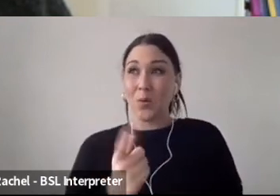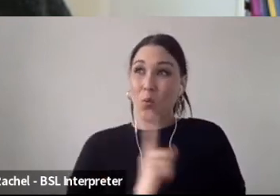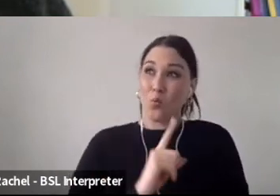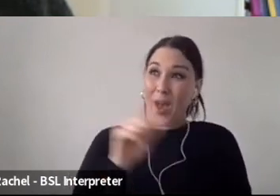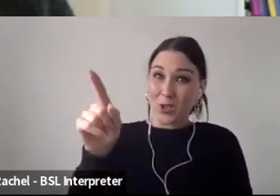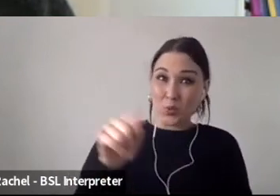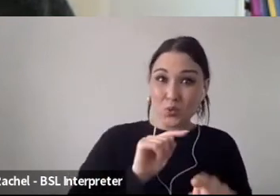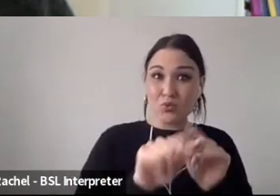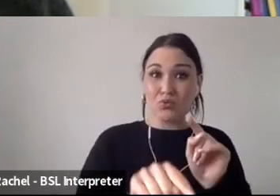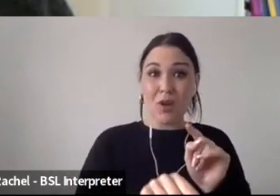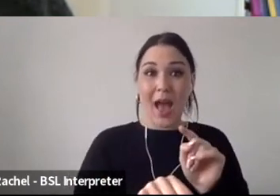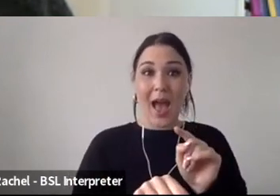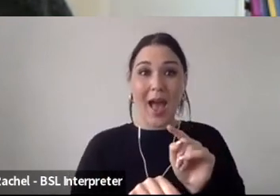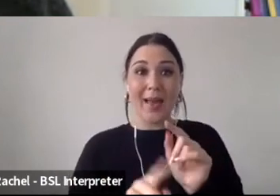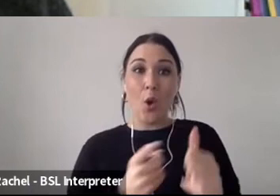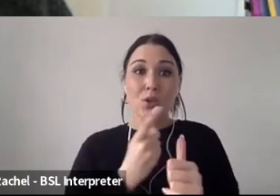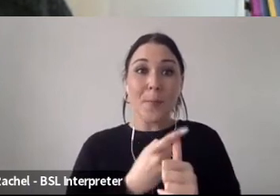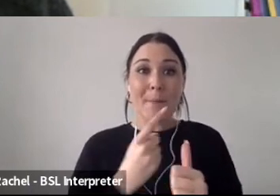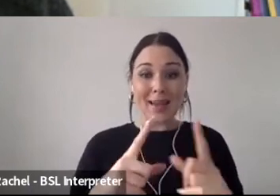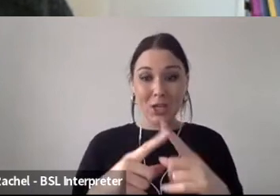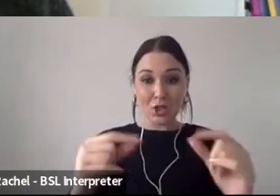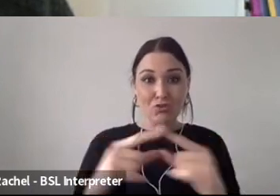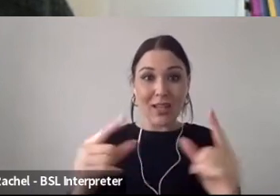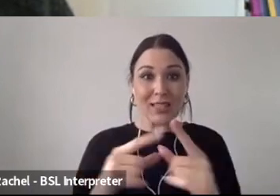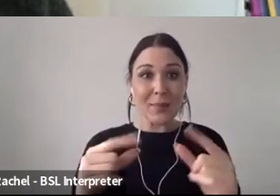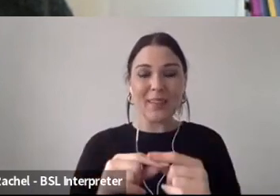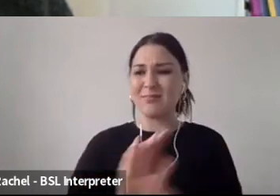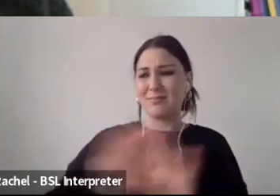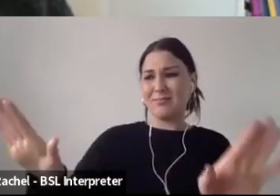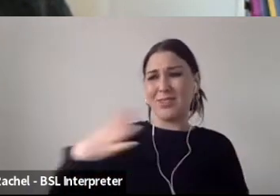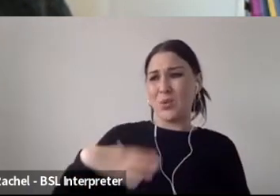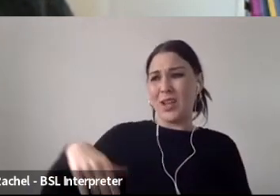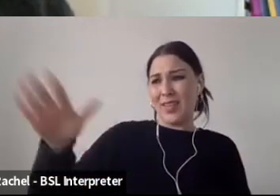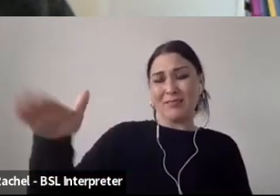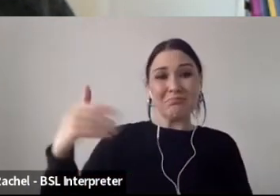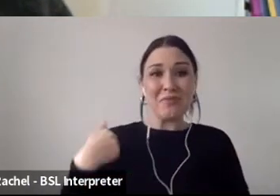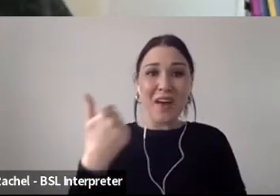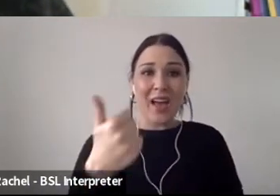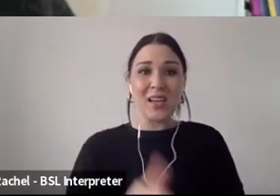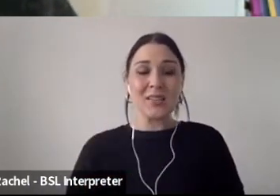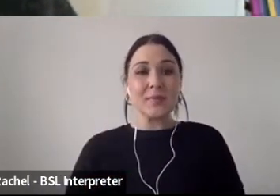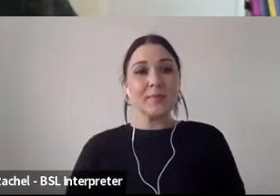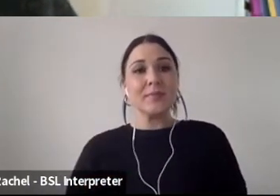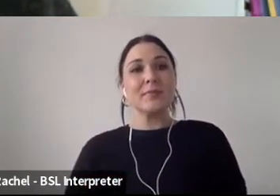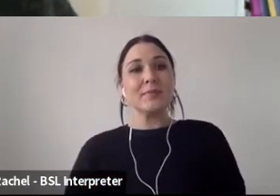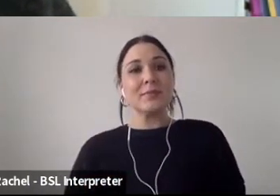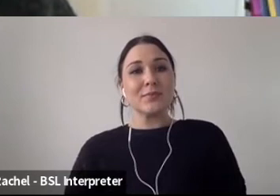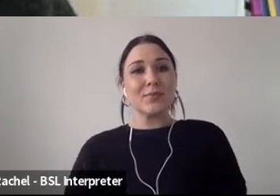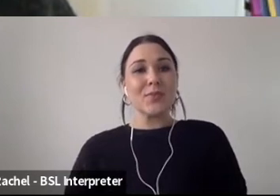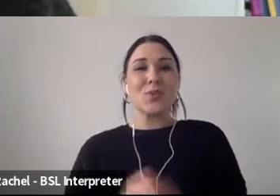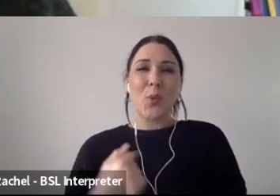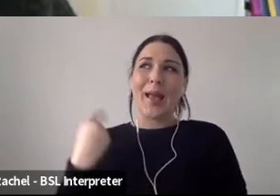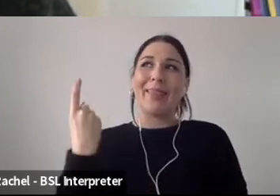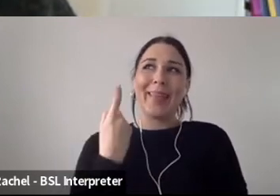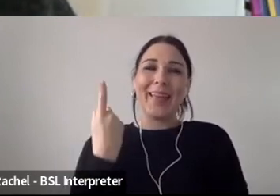try automatic captioning? But then it's like, you know, I don't need that. My hearing's fine. So that's the only thing I can think to